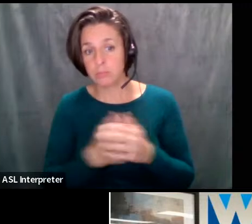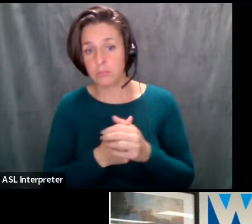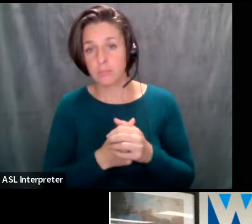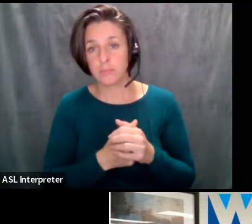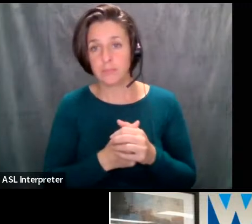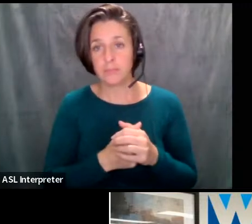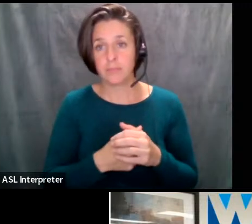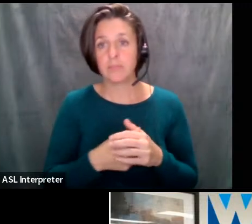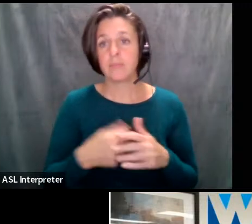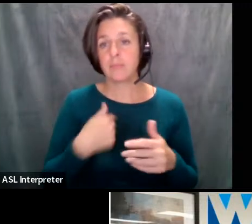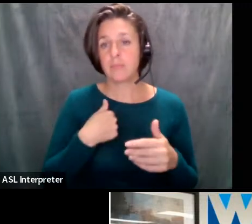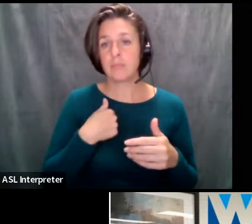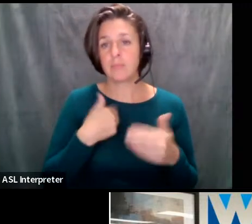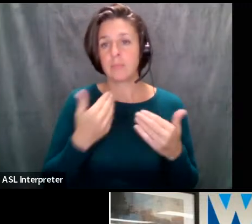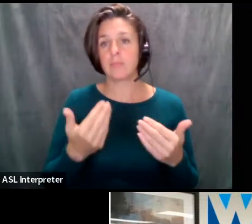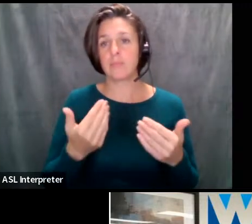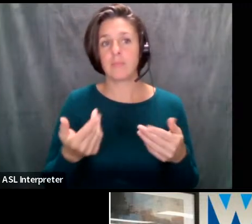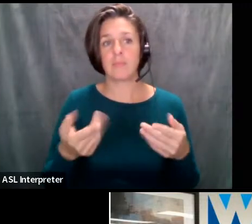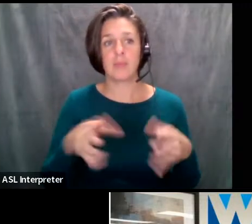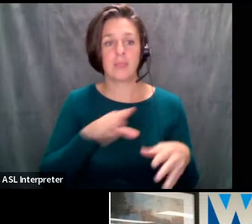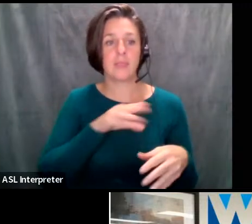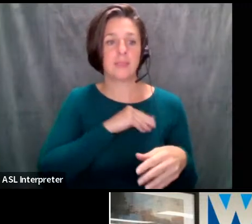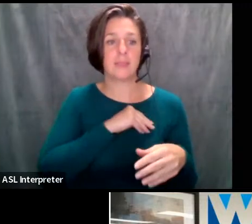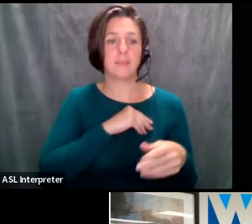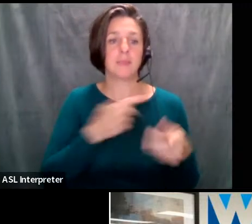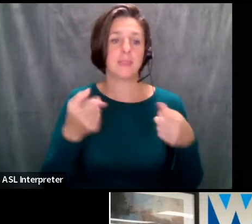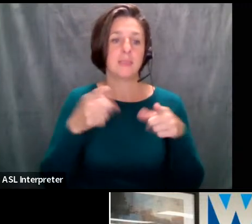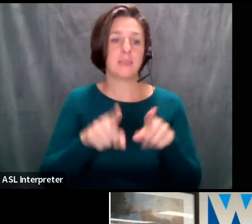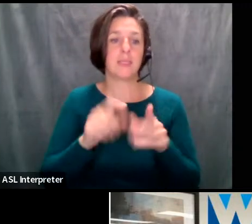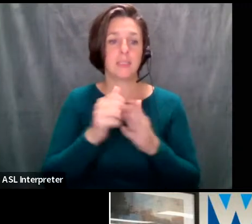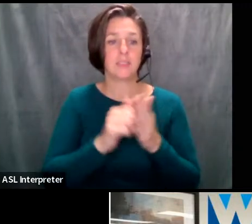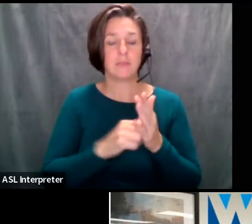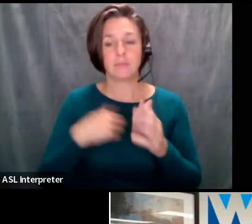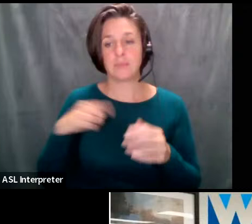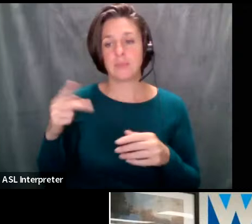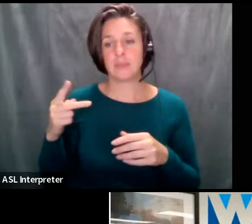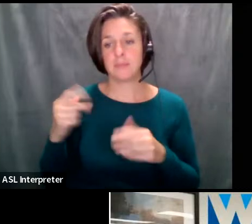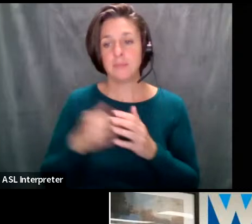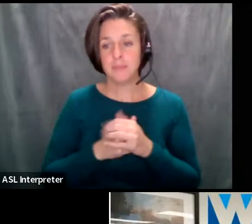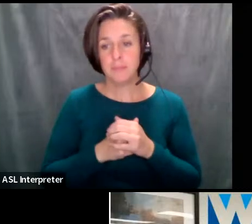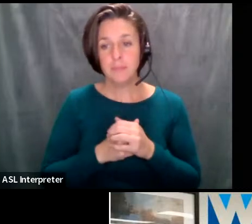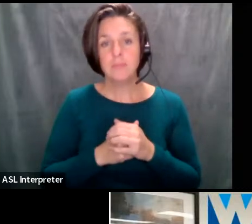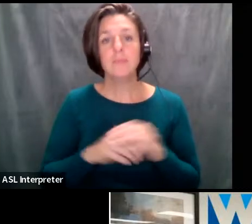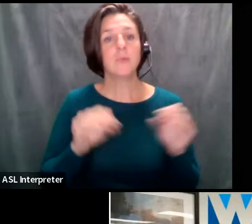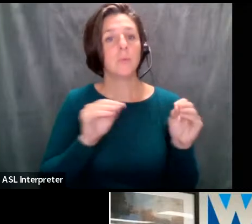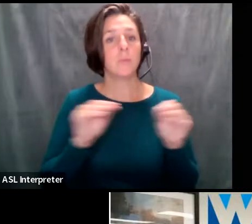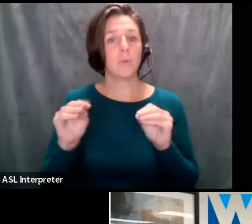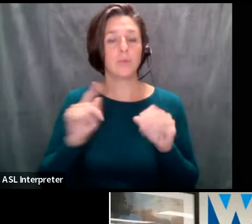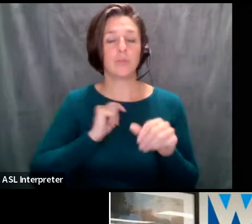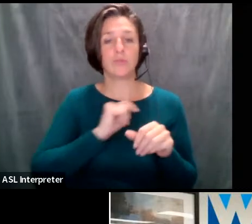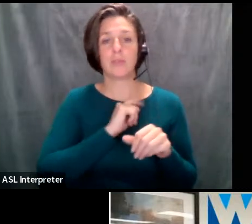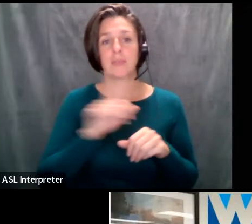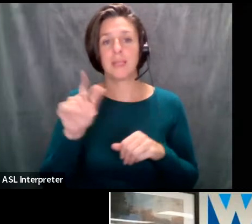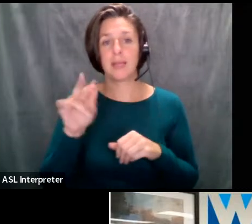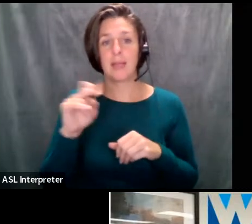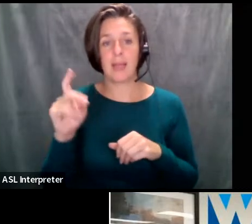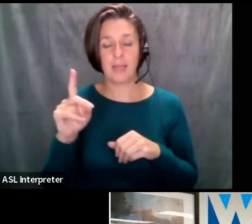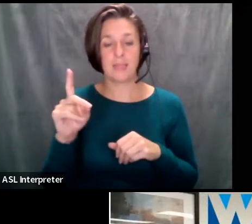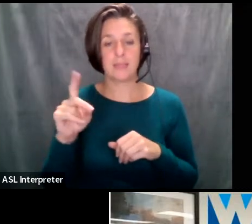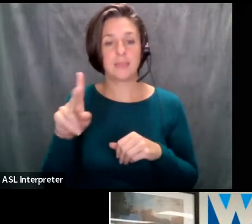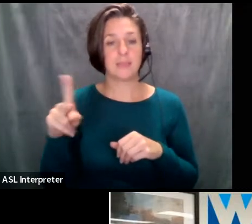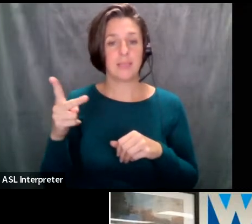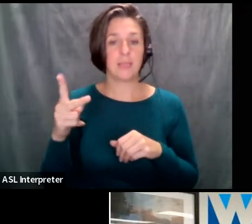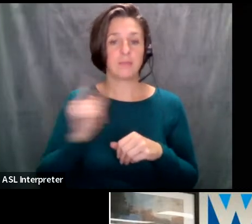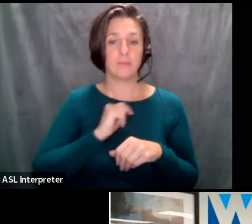I move that we accept the consent agenda. I'll second that. Okay, we have a motion by trustee Land and a second by